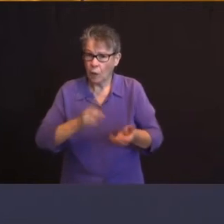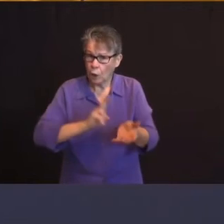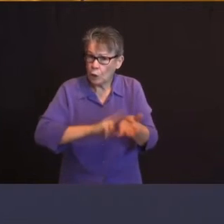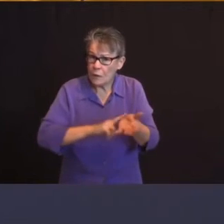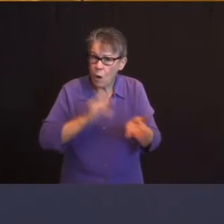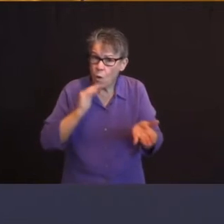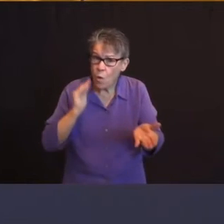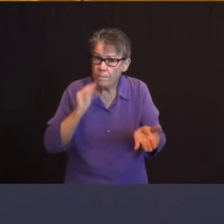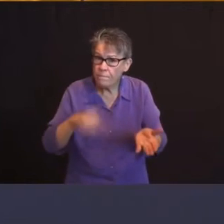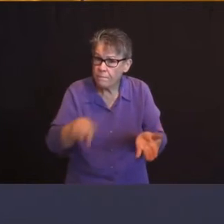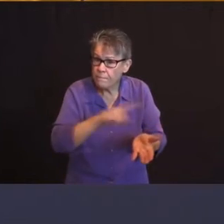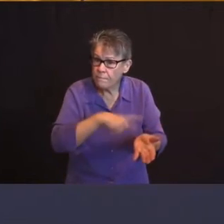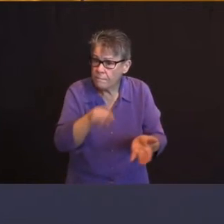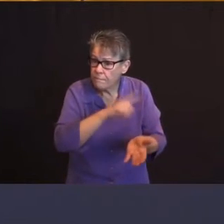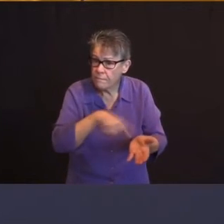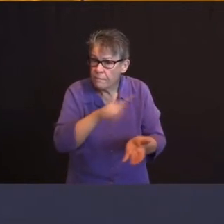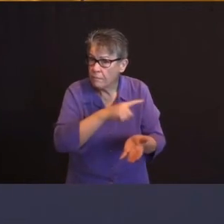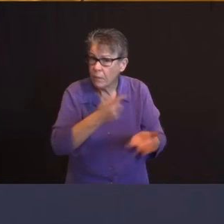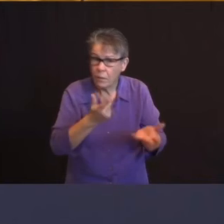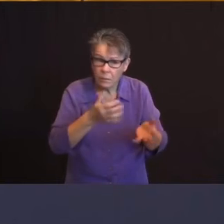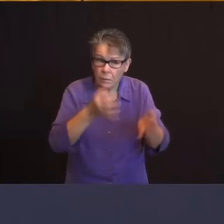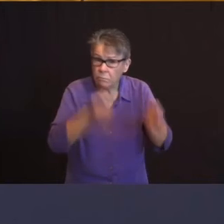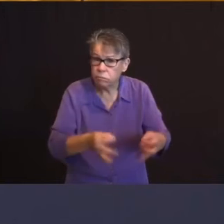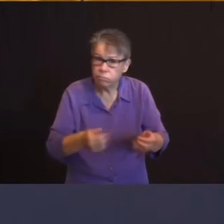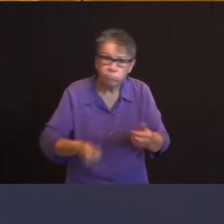publish hospital outbreak data, since a bill